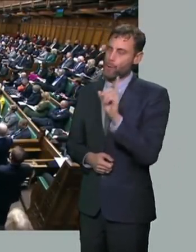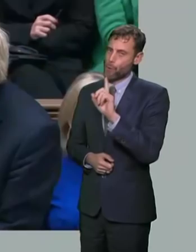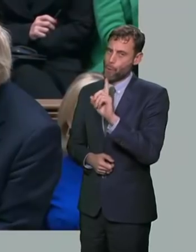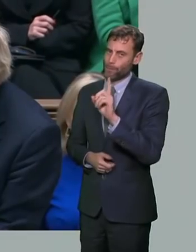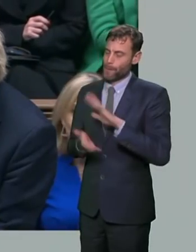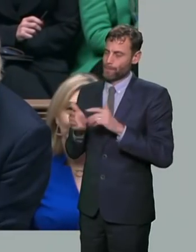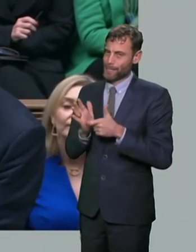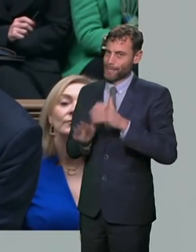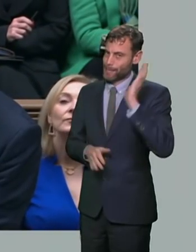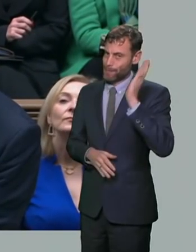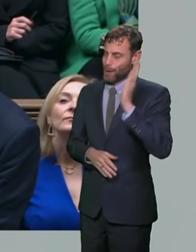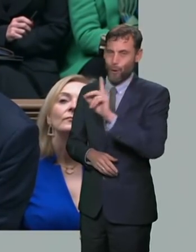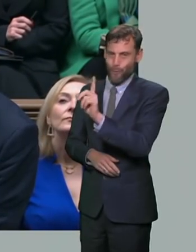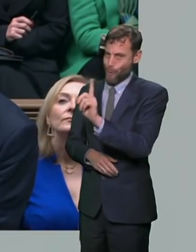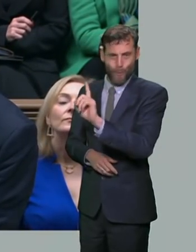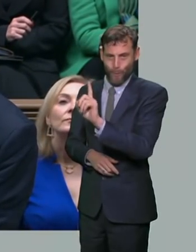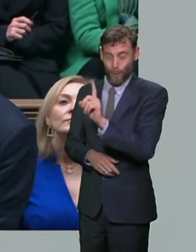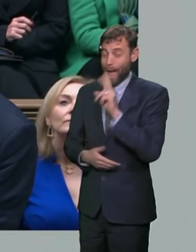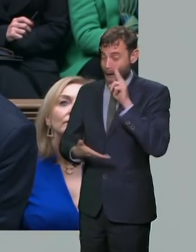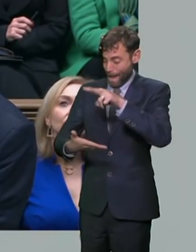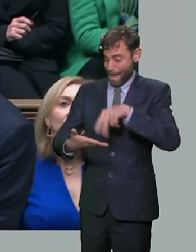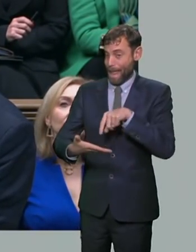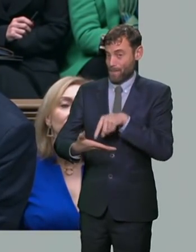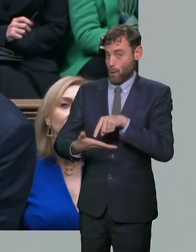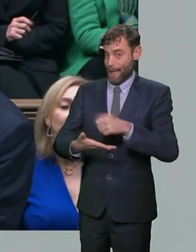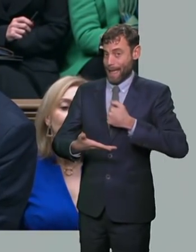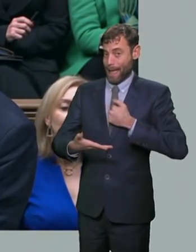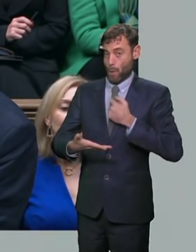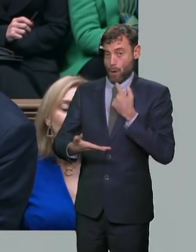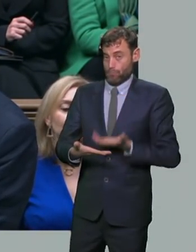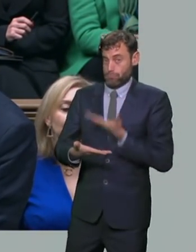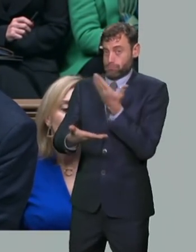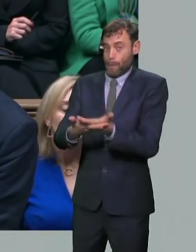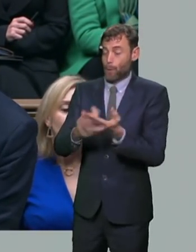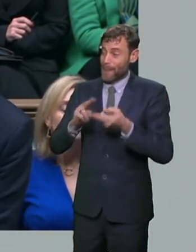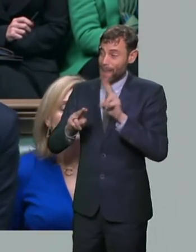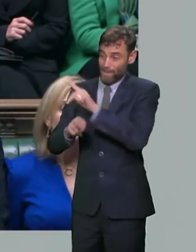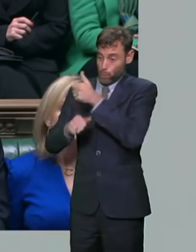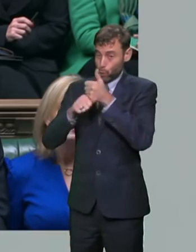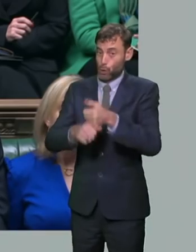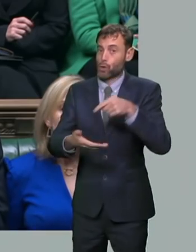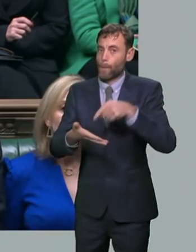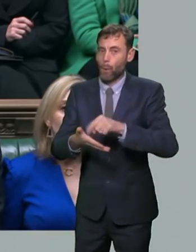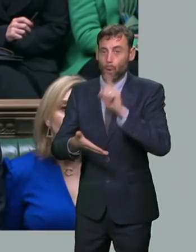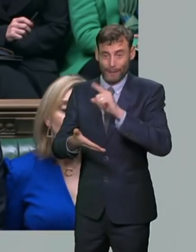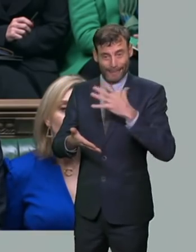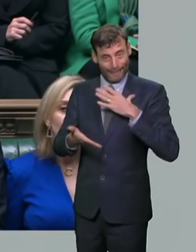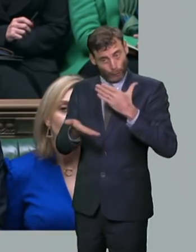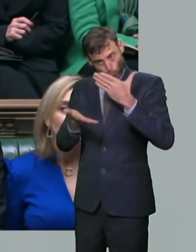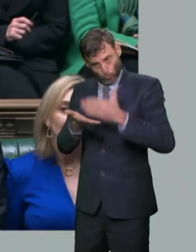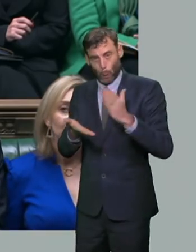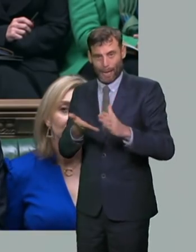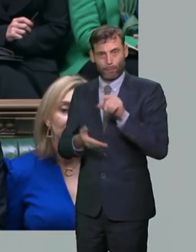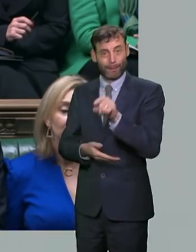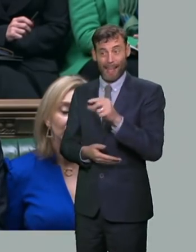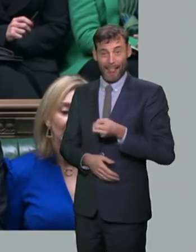No, Mr. Speaker. Because if he looked at what we are proposing, and if he supported what we are proposing, which is fixing something that Labour